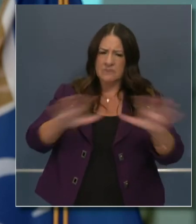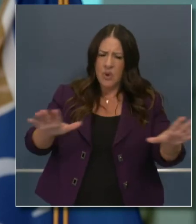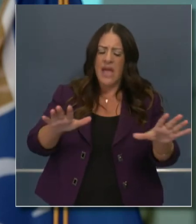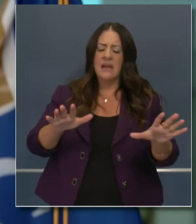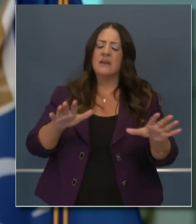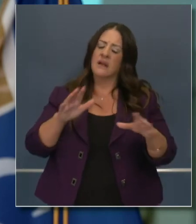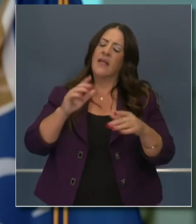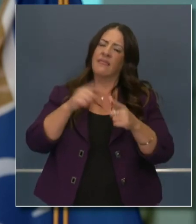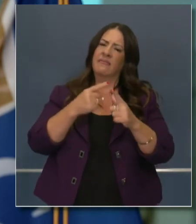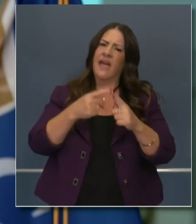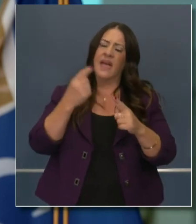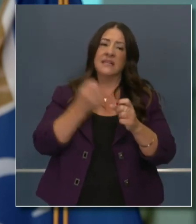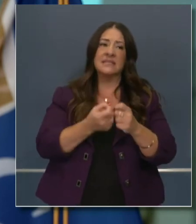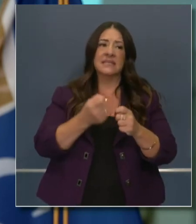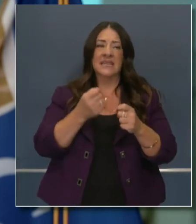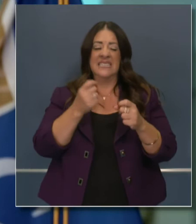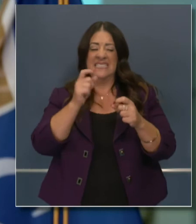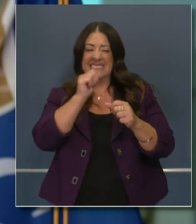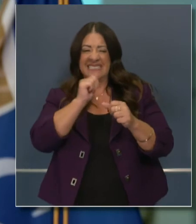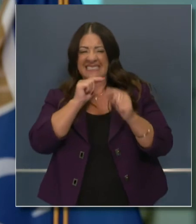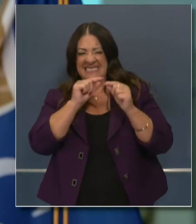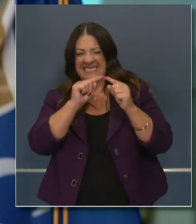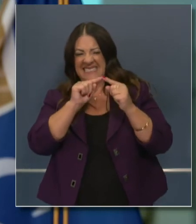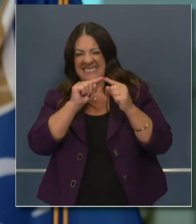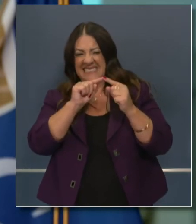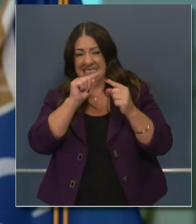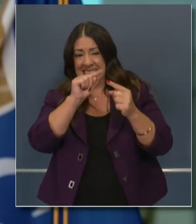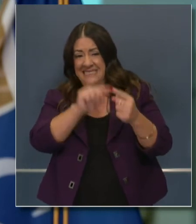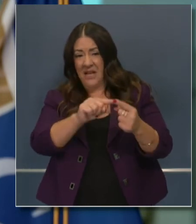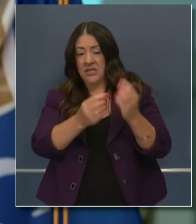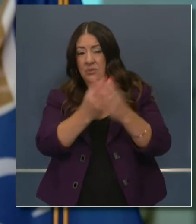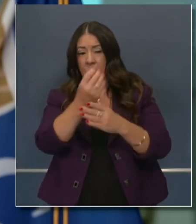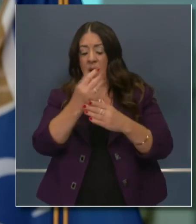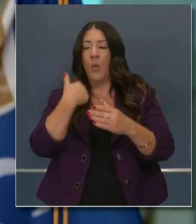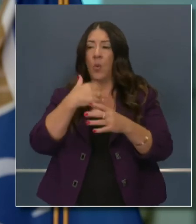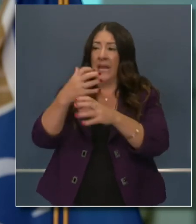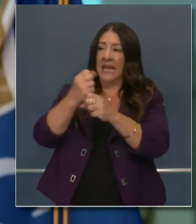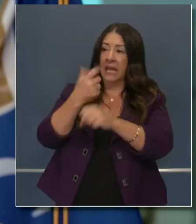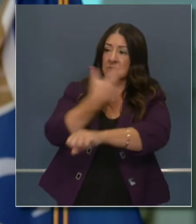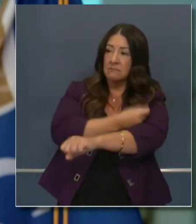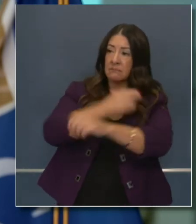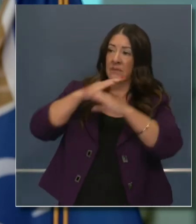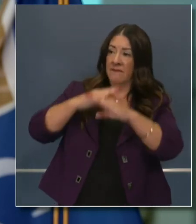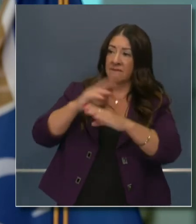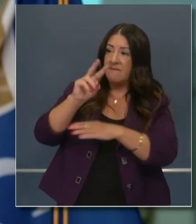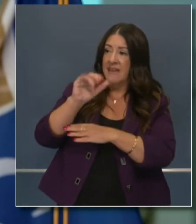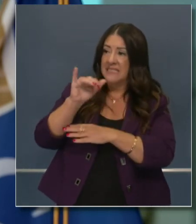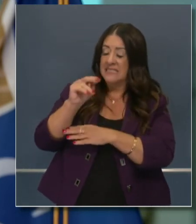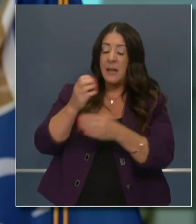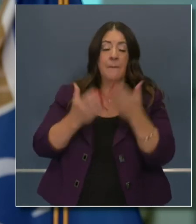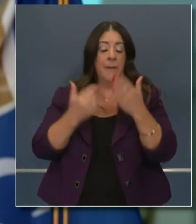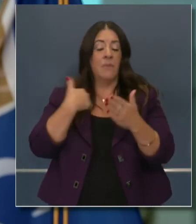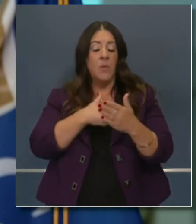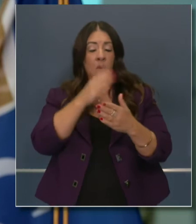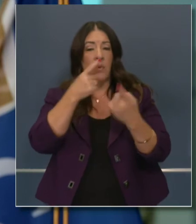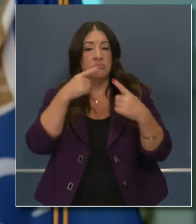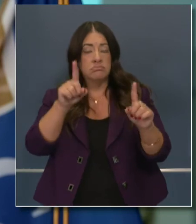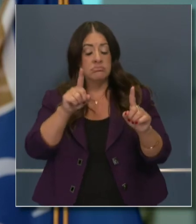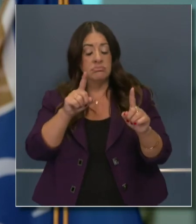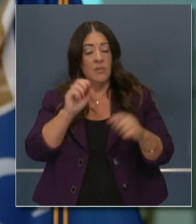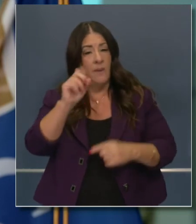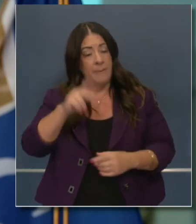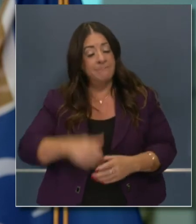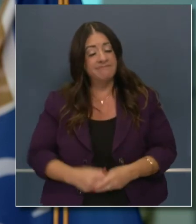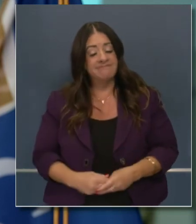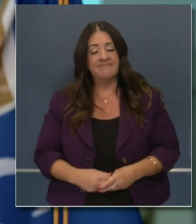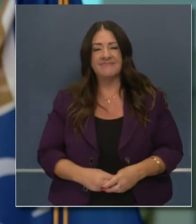in the course of the next number of weeks and number of months, then we can avoid the example that you just set forth.